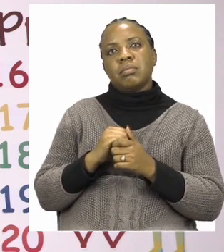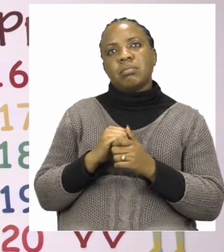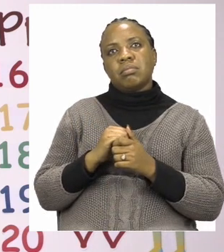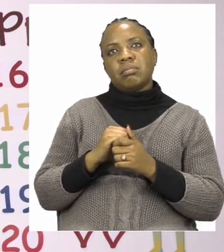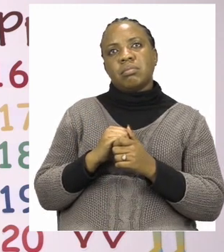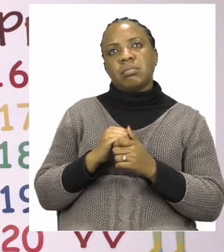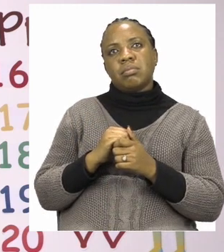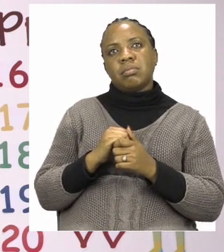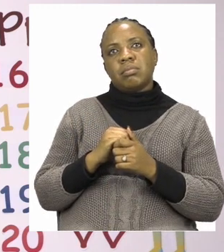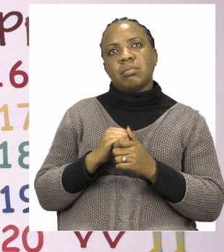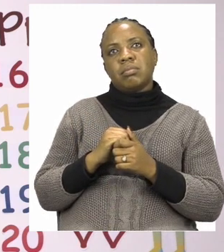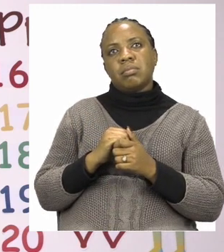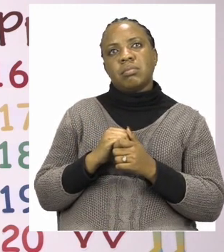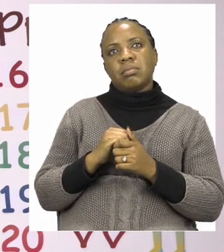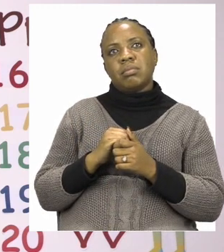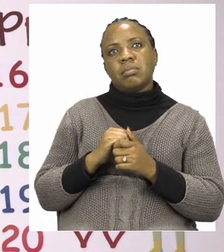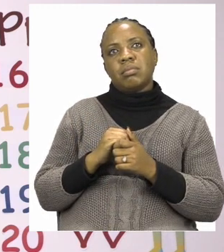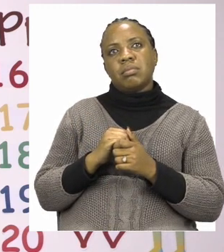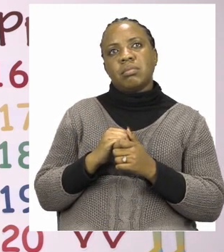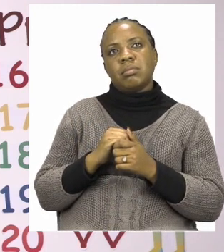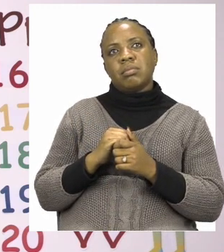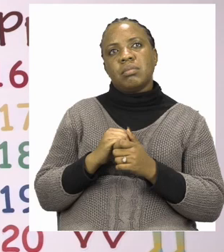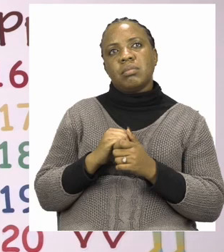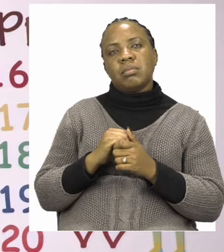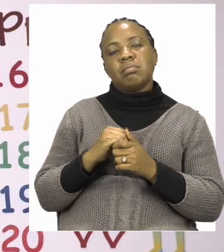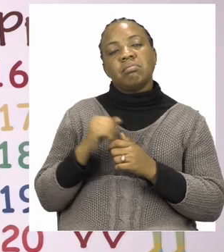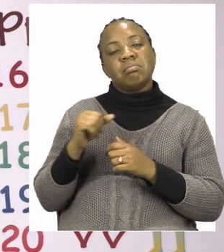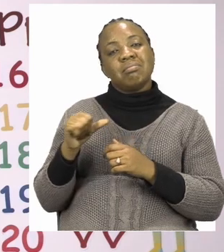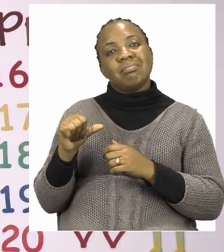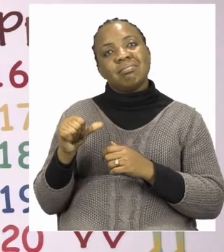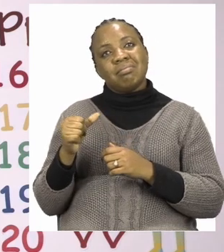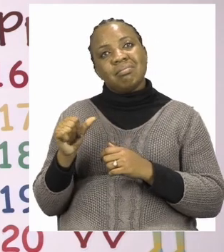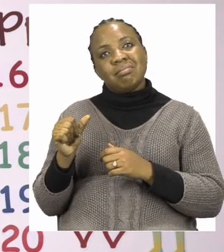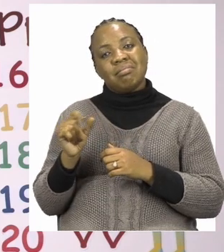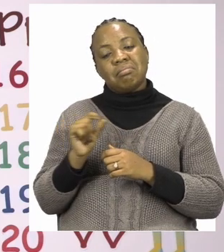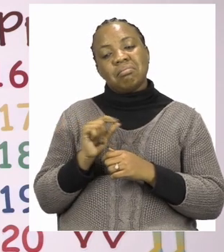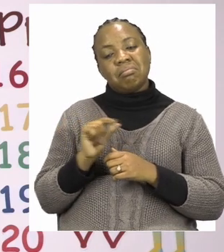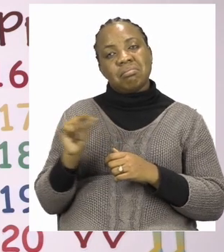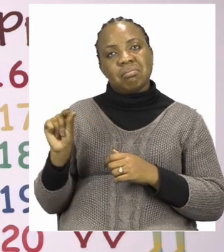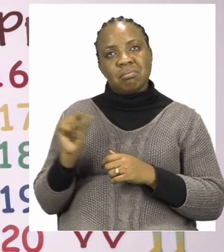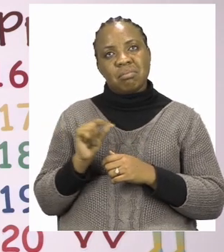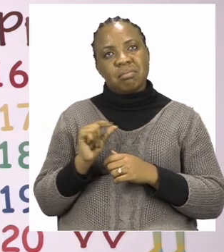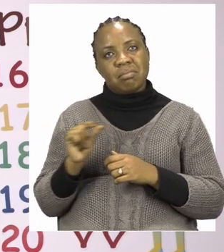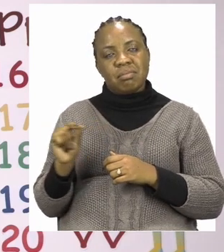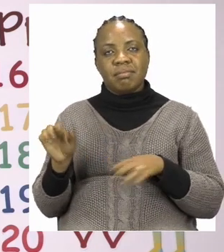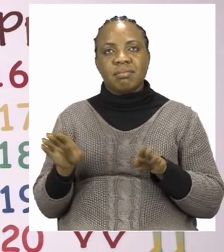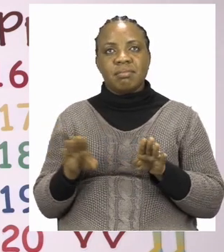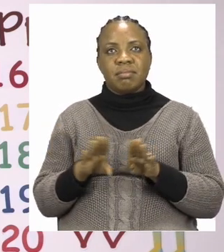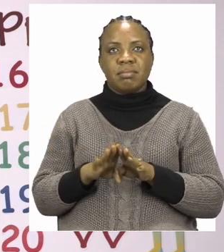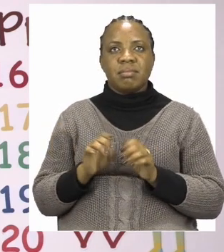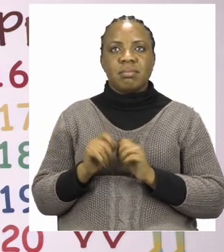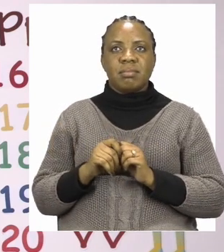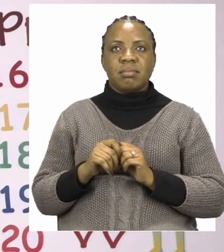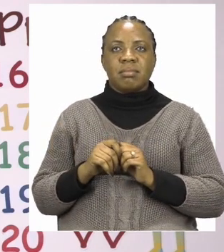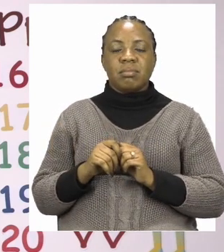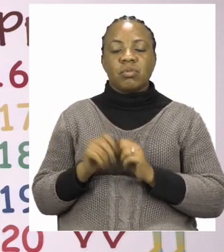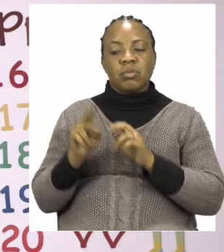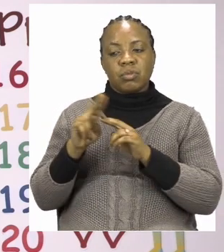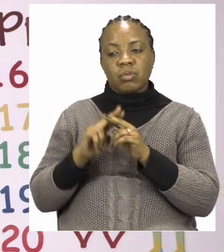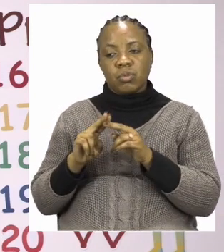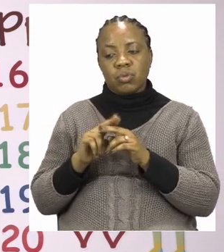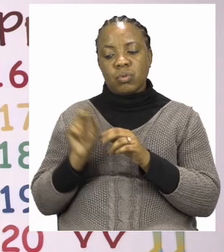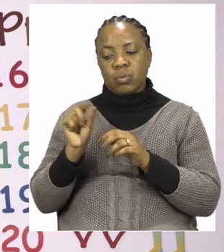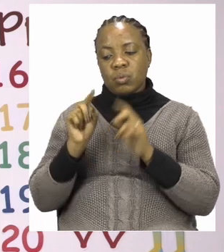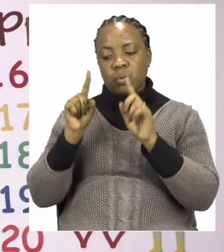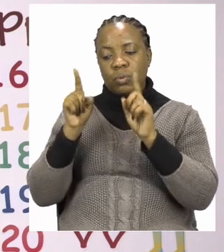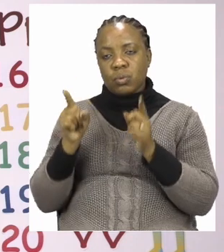ing. You're going to do this for the rest of the exercise. Please use the words in the brackets